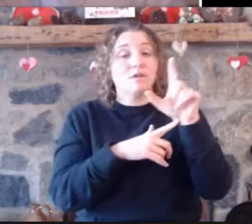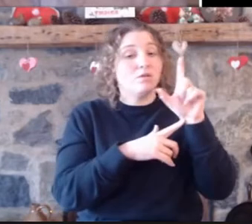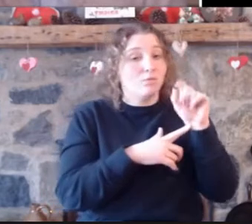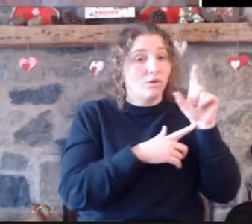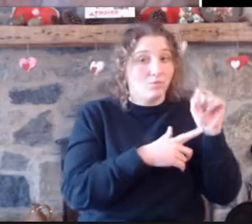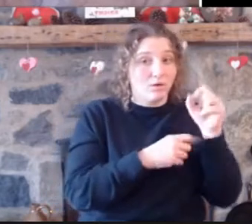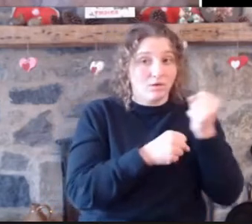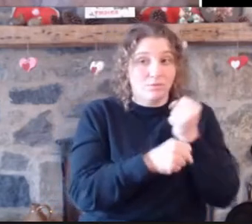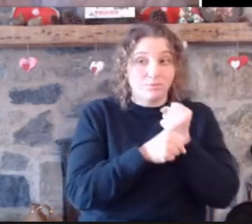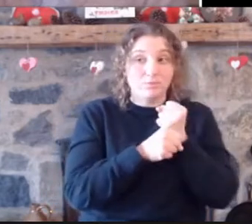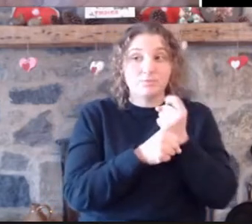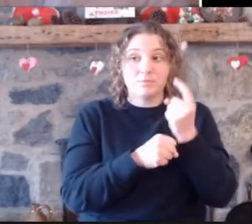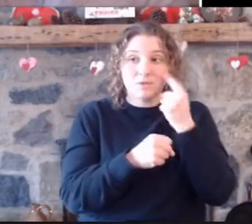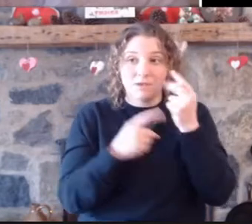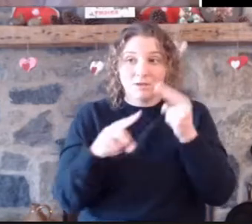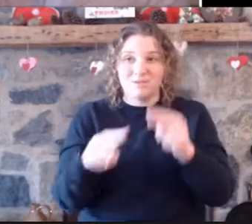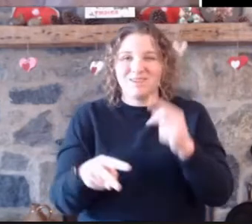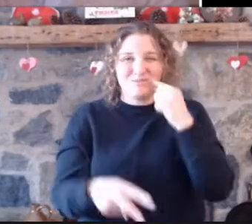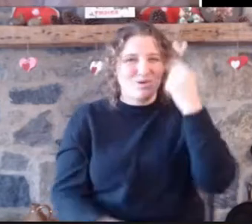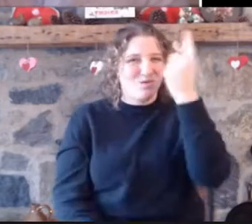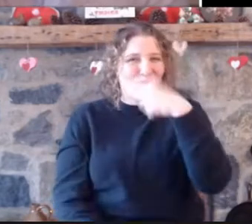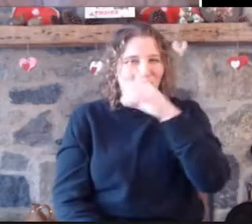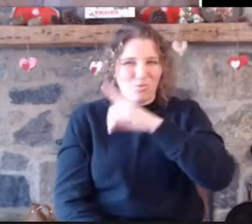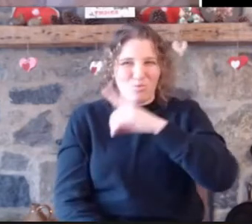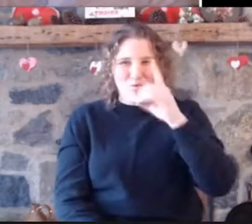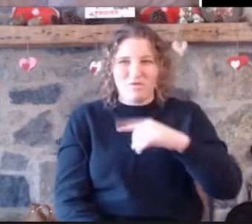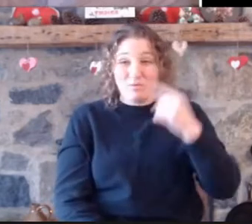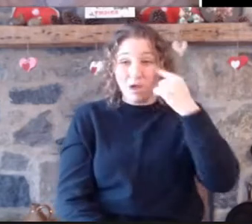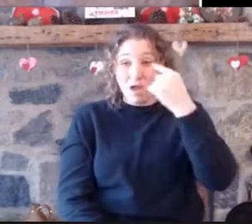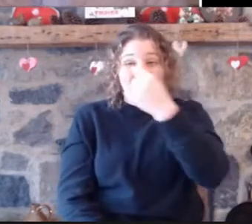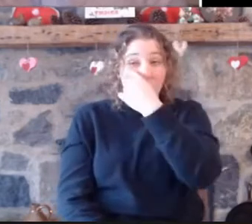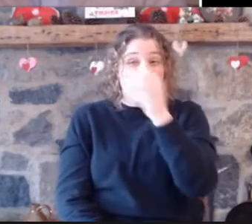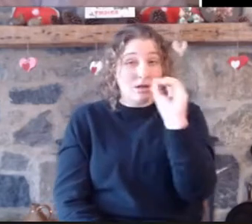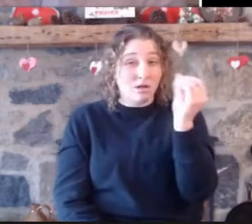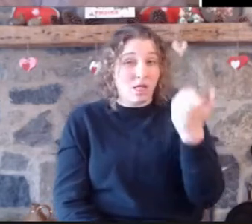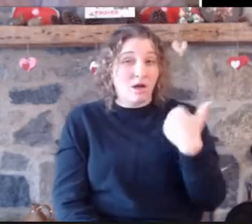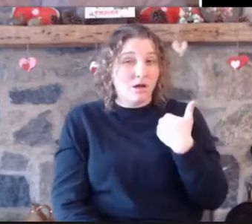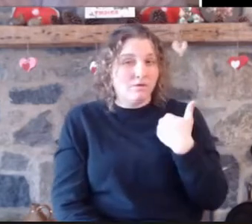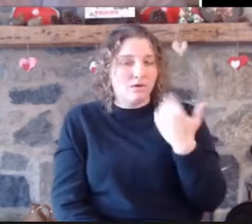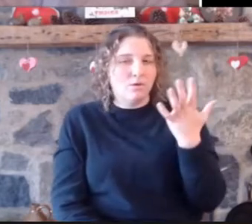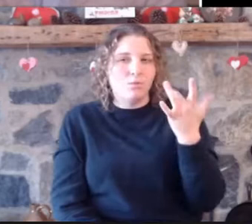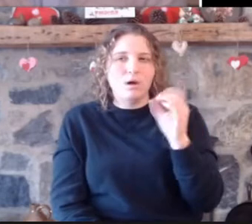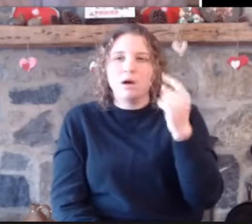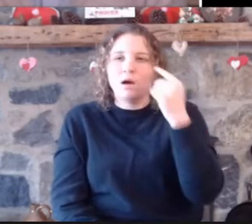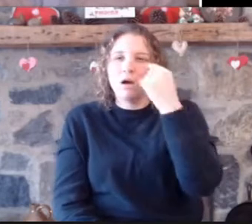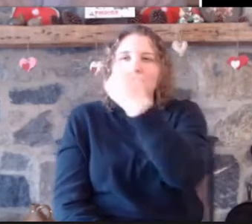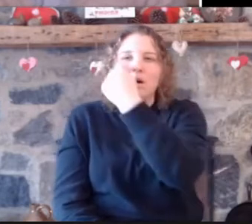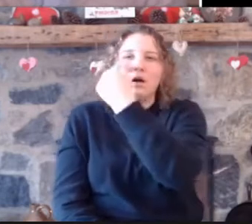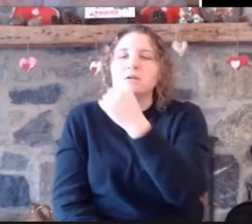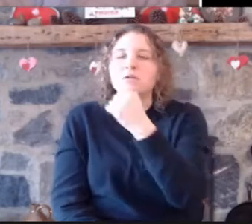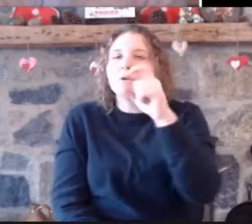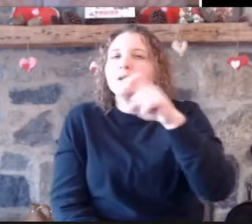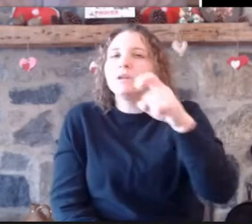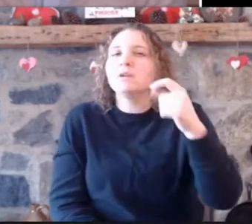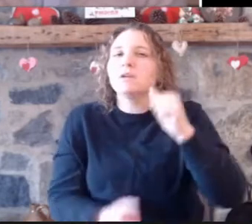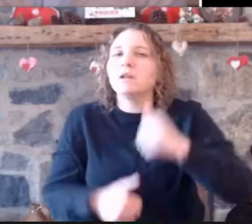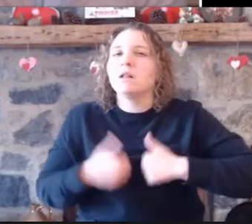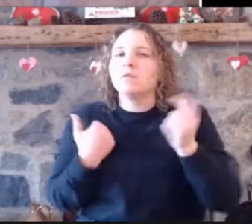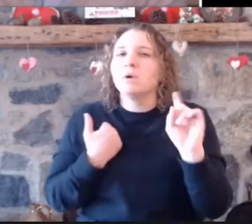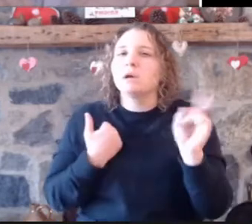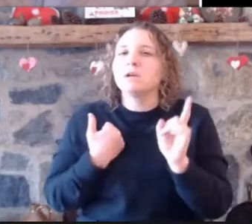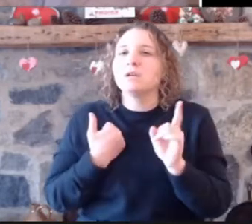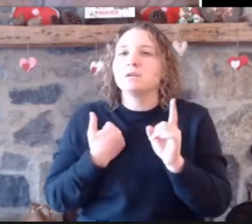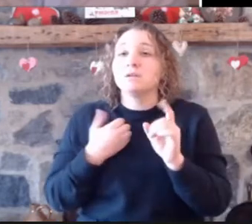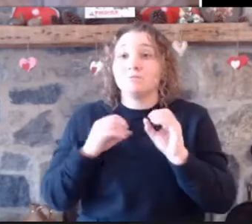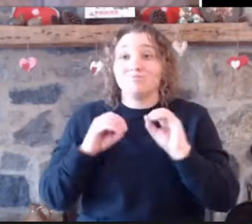beach. Bizarre dolphin-like sea creature with no eyes. Why does it have no eyes? Because it lives where